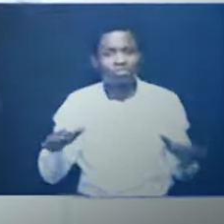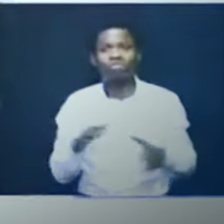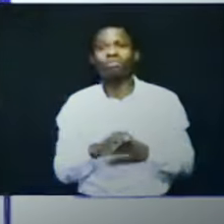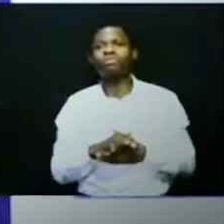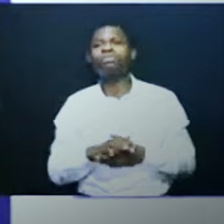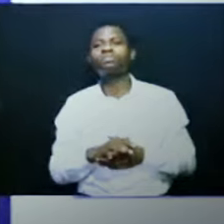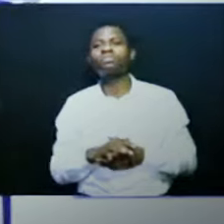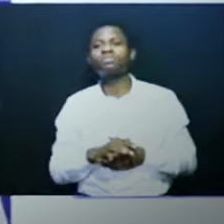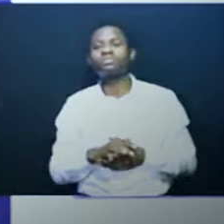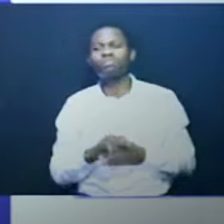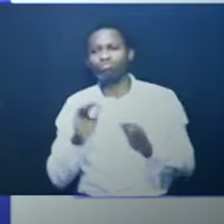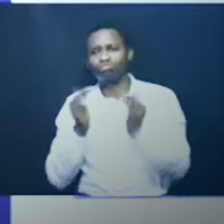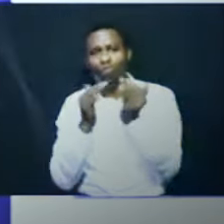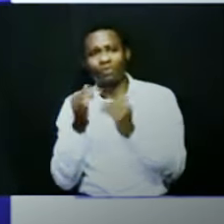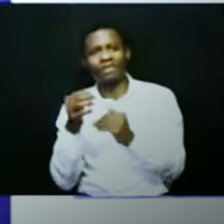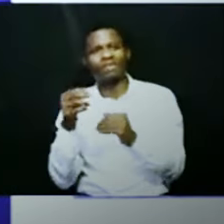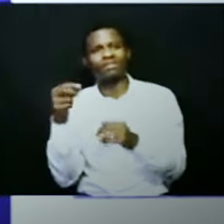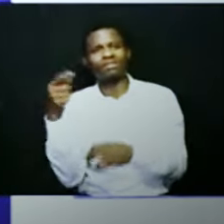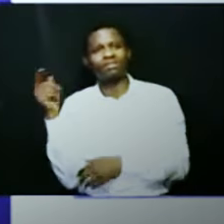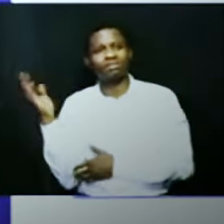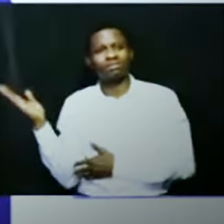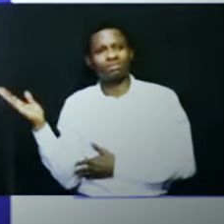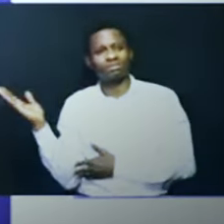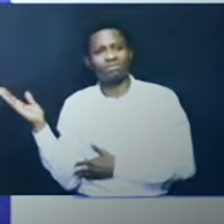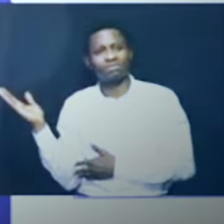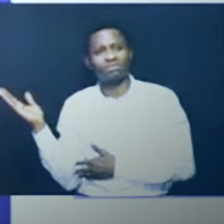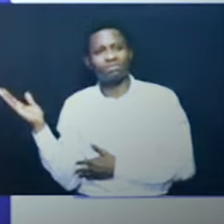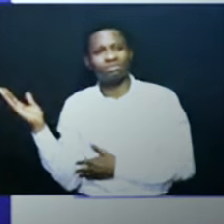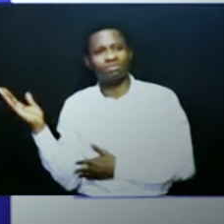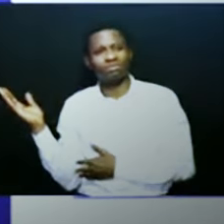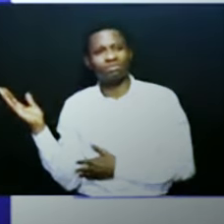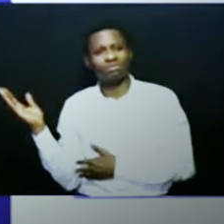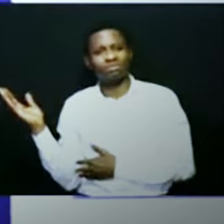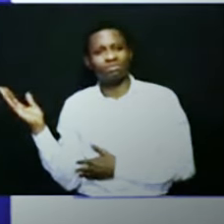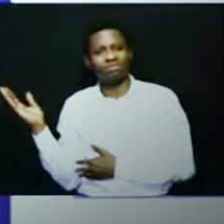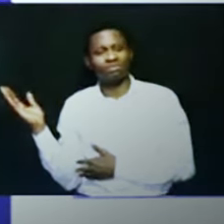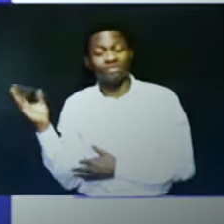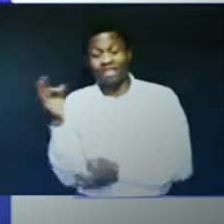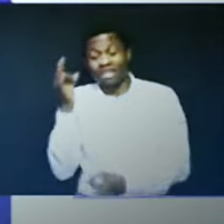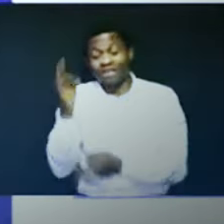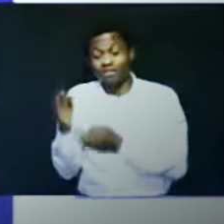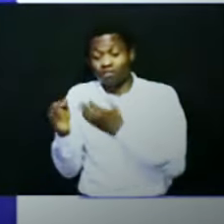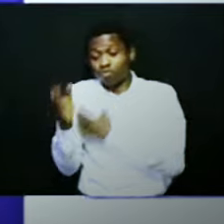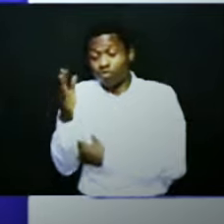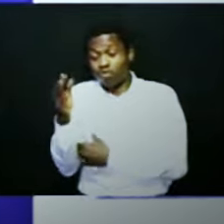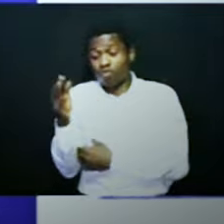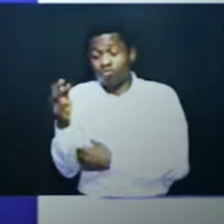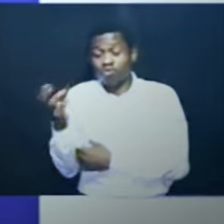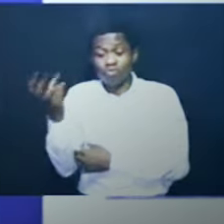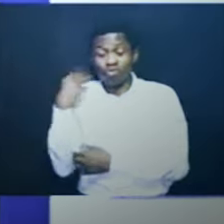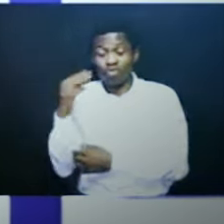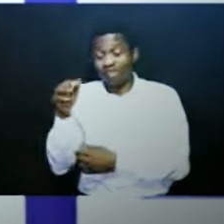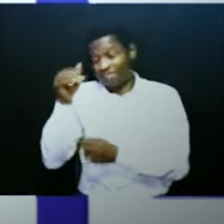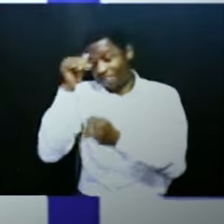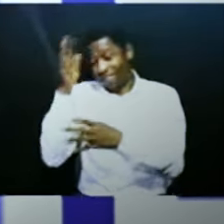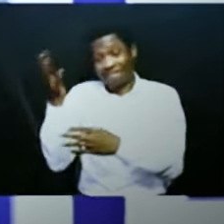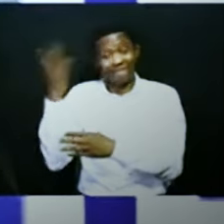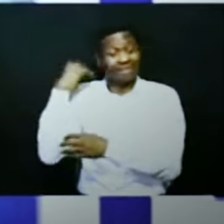this. Say na tie, if he was our father last year, say na o ye yeja afia twam